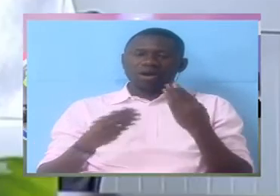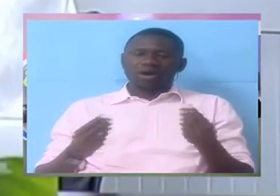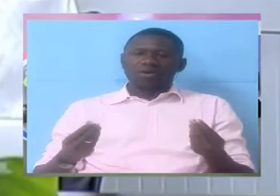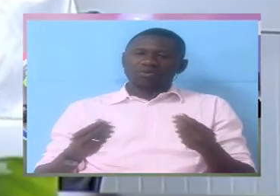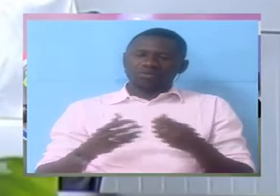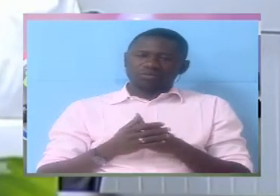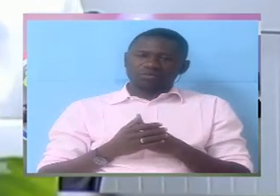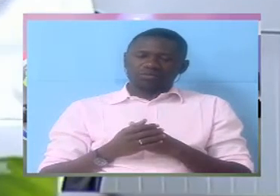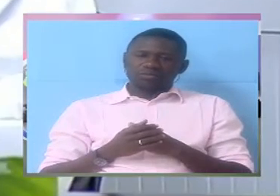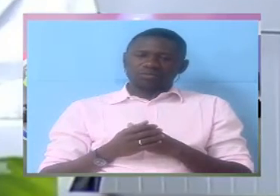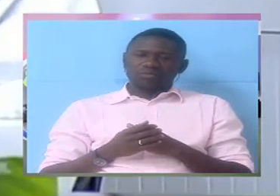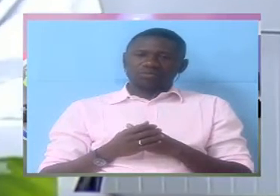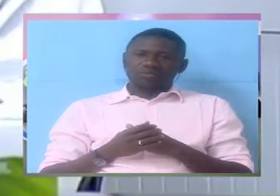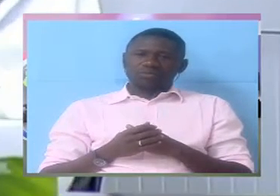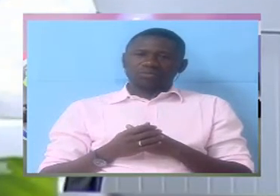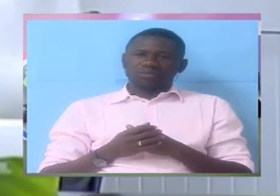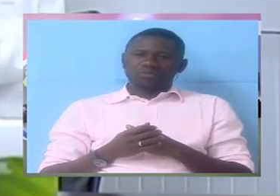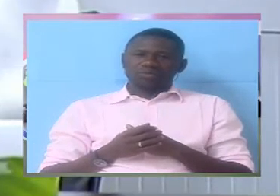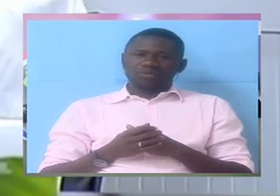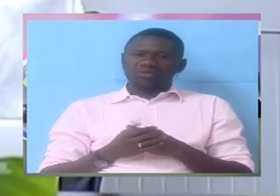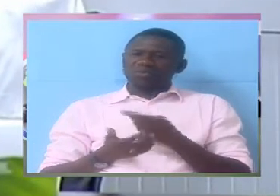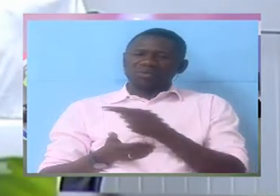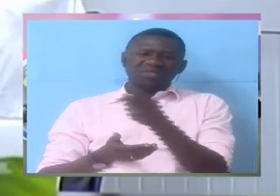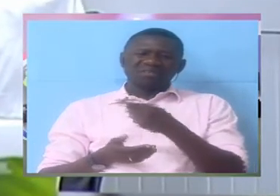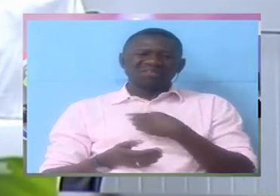these are very mild slaps, so